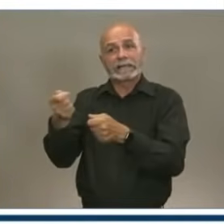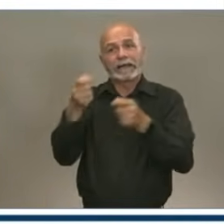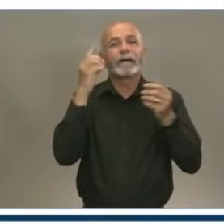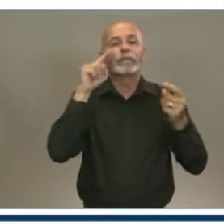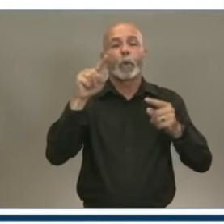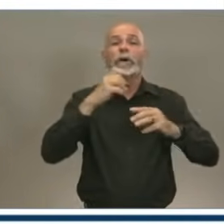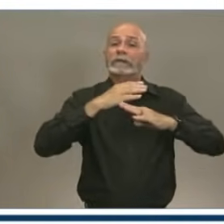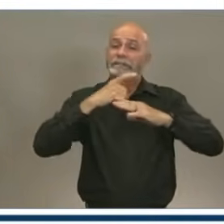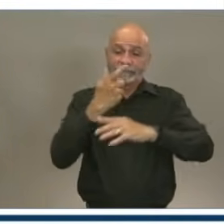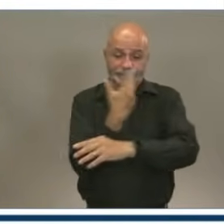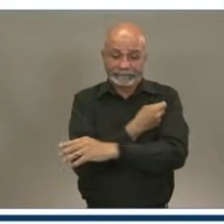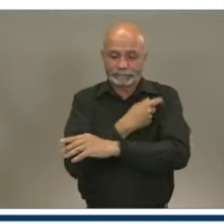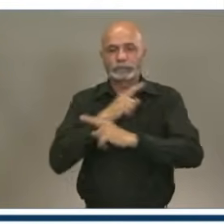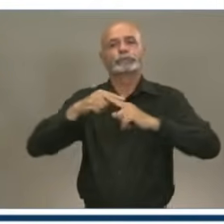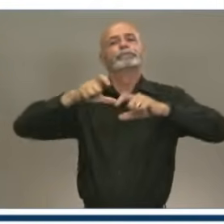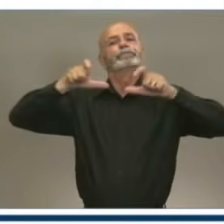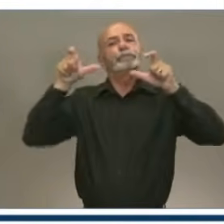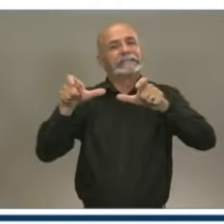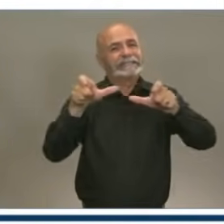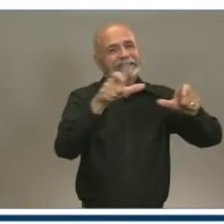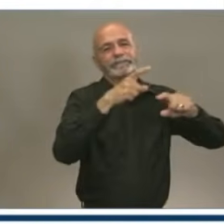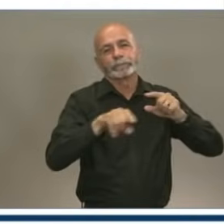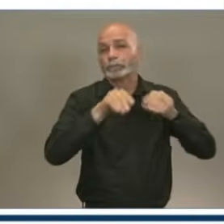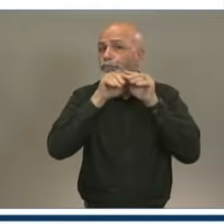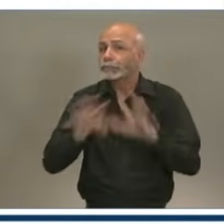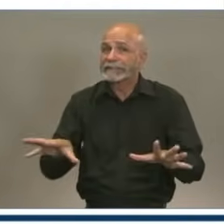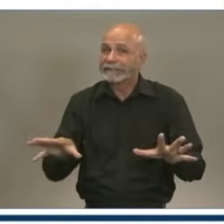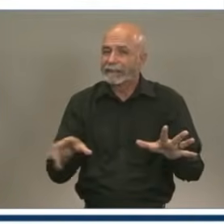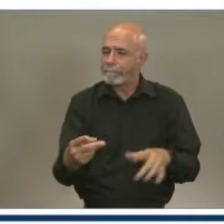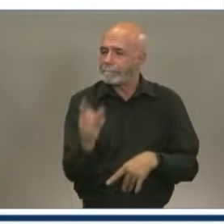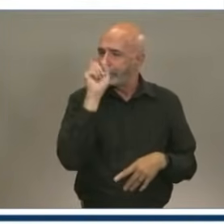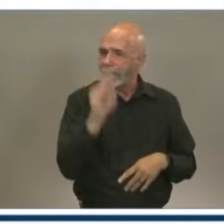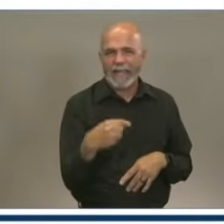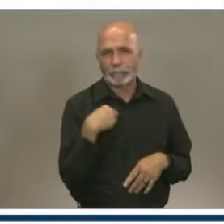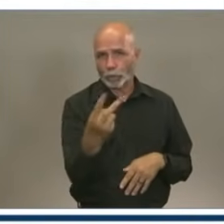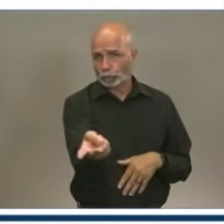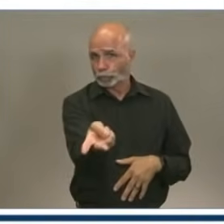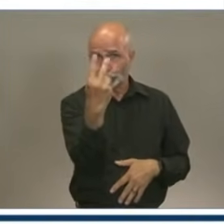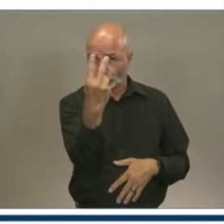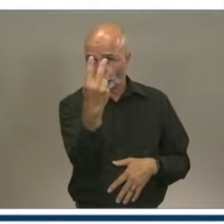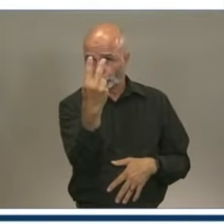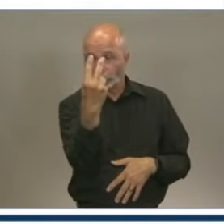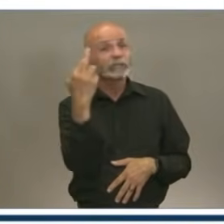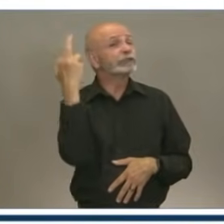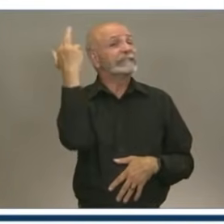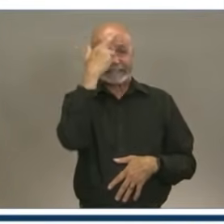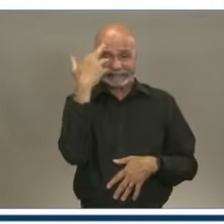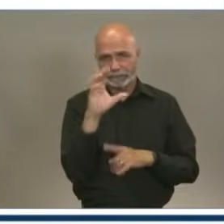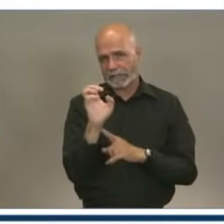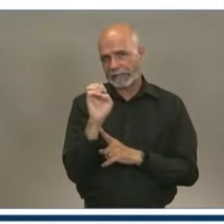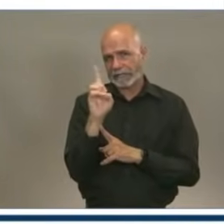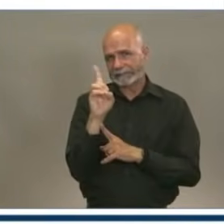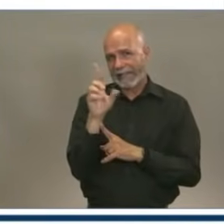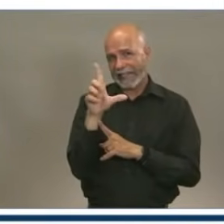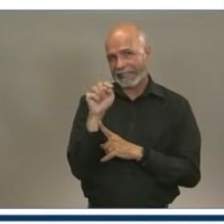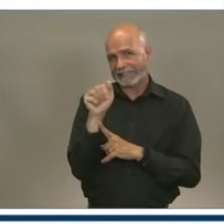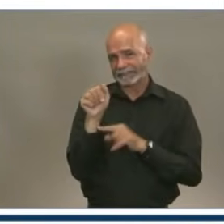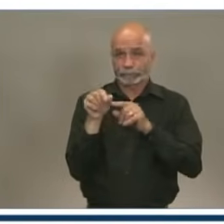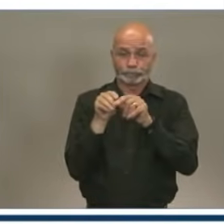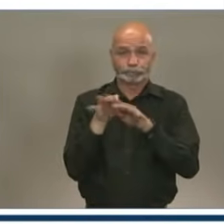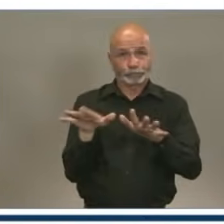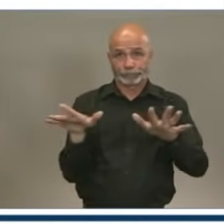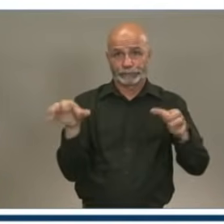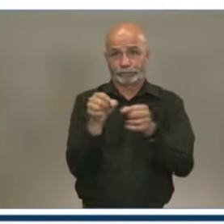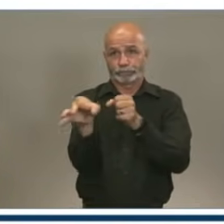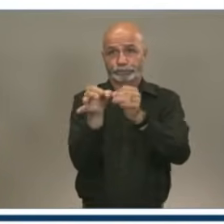of the virus. You need 2 doses because of the Delta variant, and the higher your vaccine coverage rate, the greater